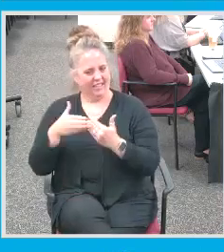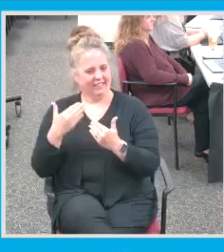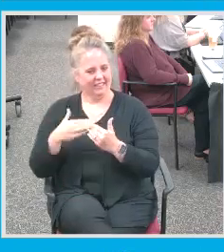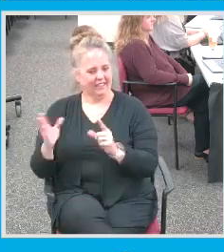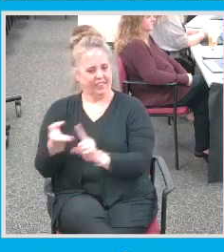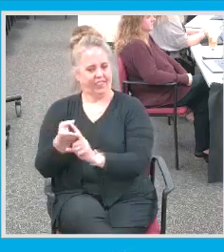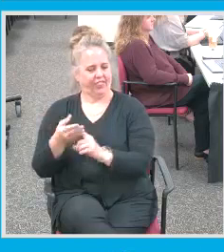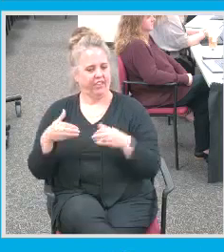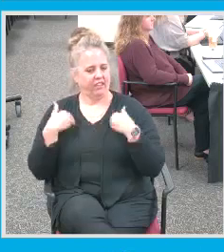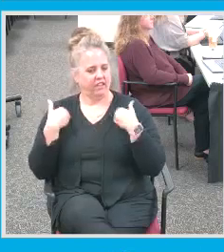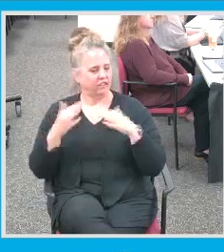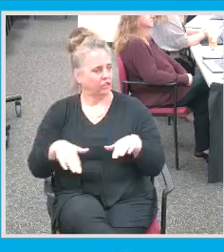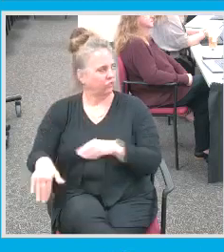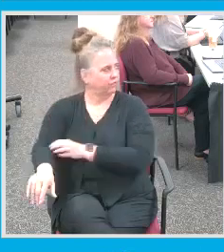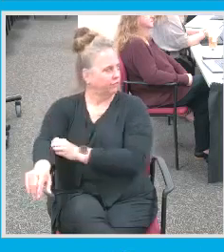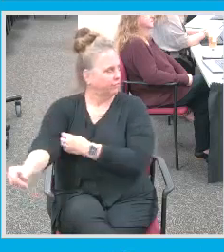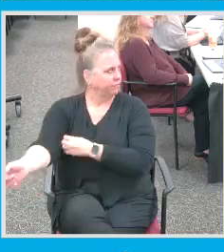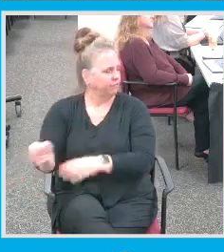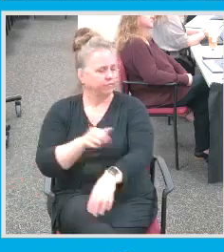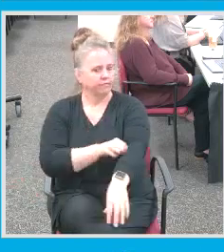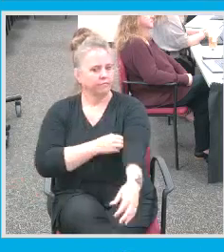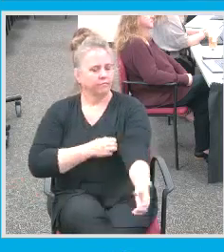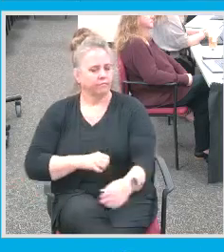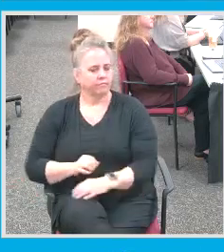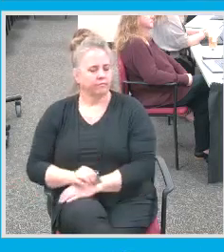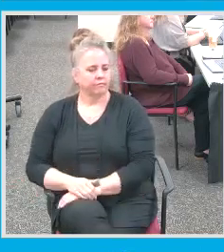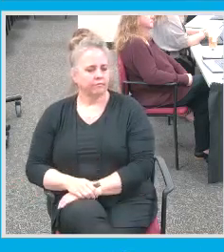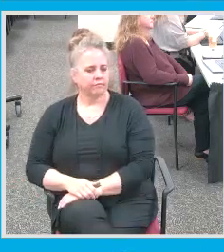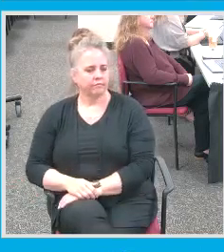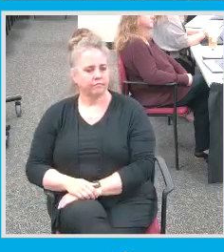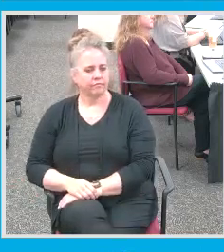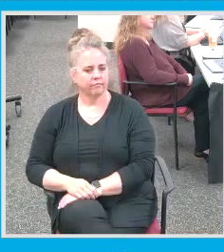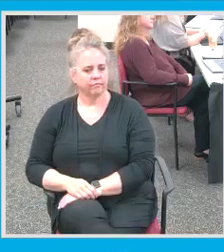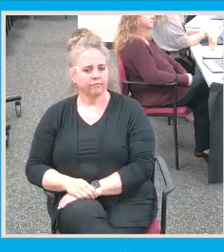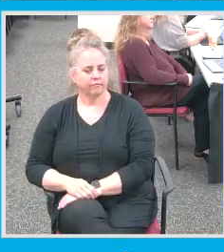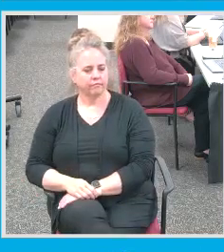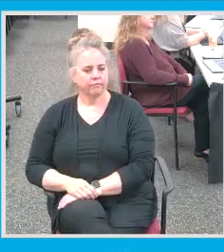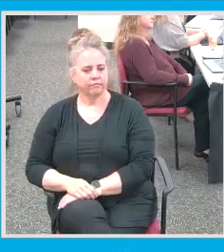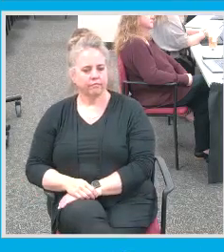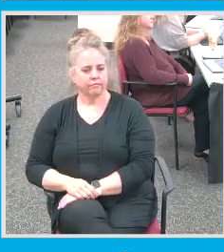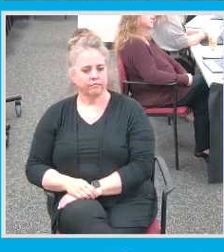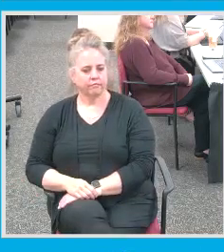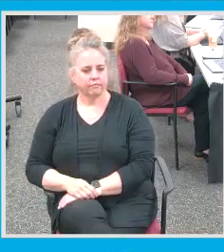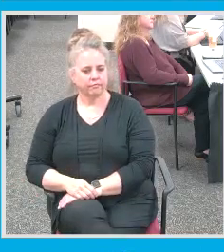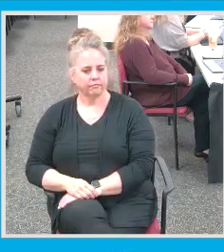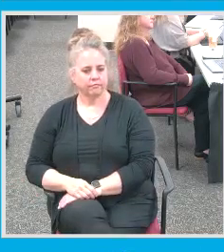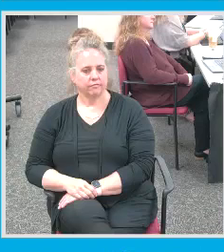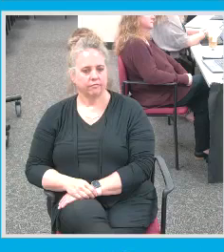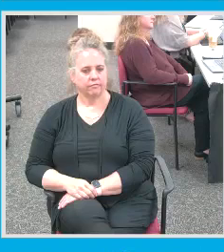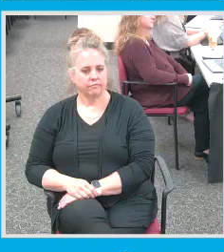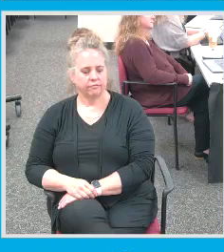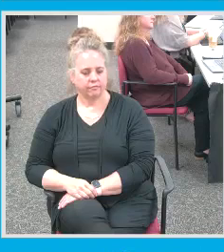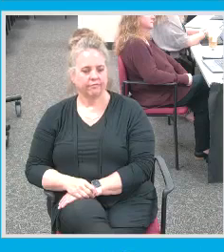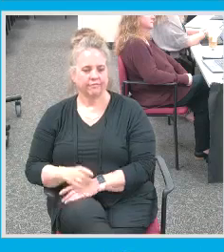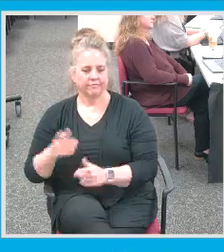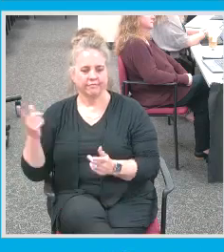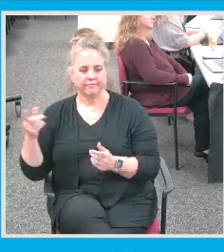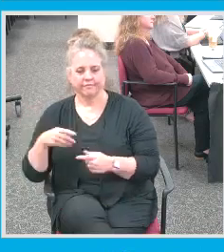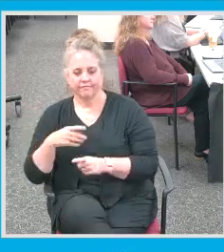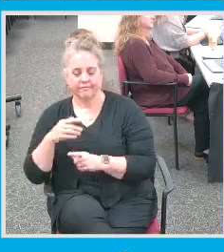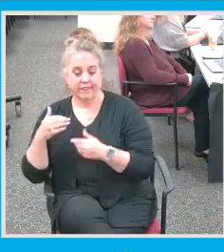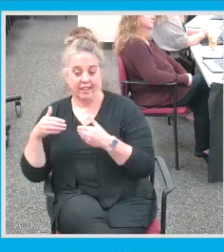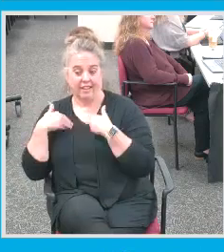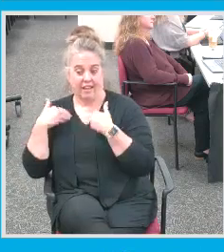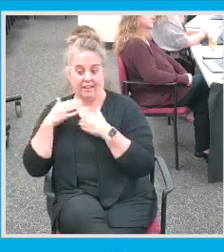present and to give out vapes and tobacco uses in